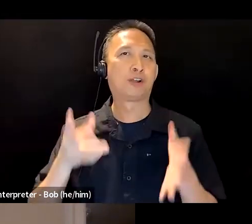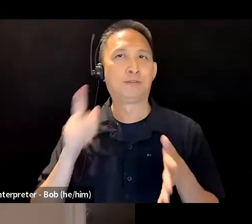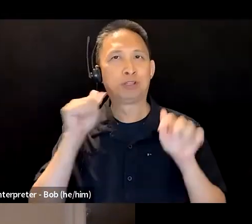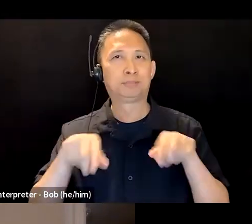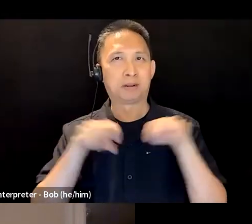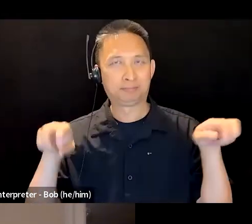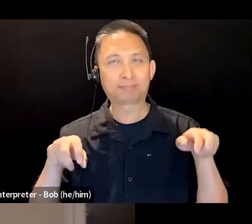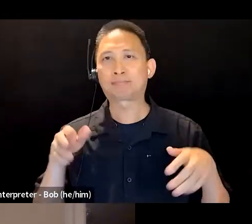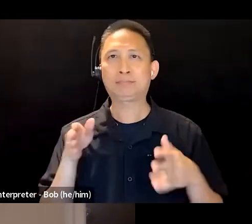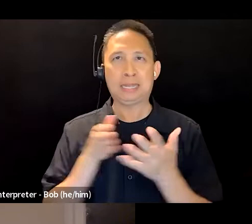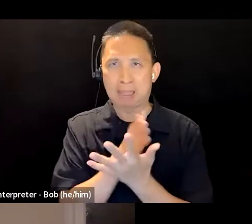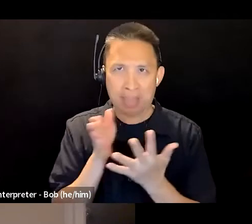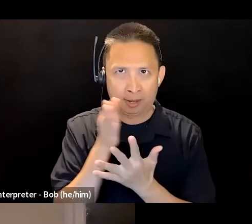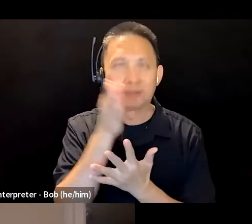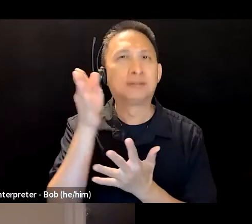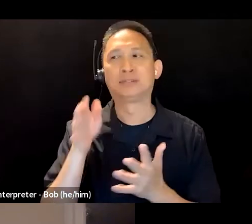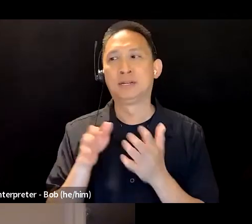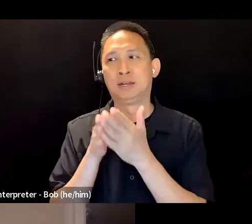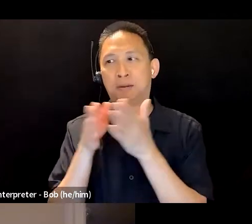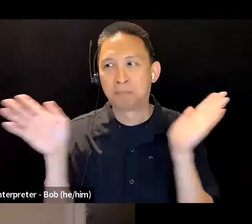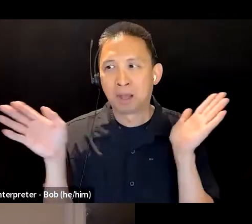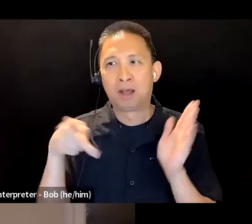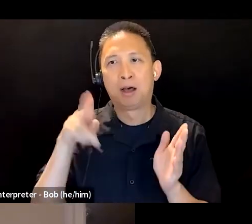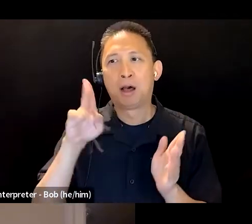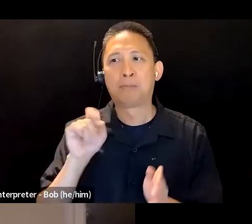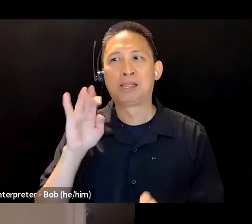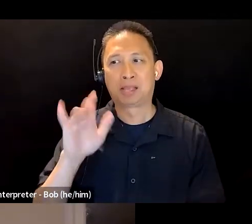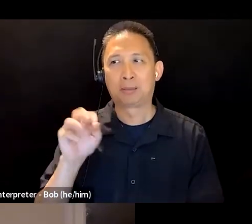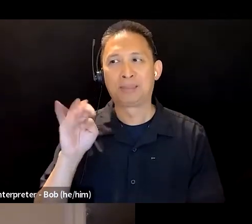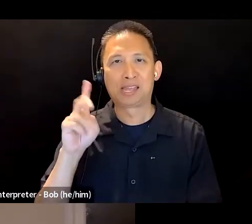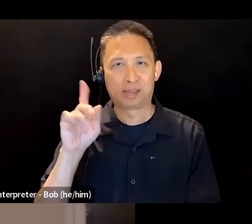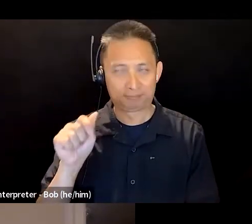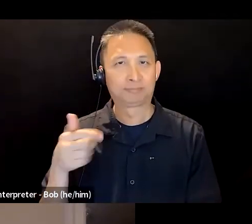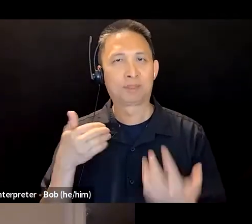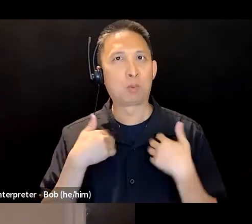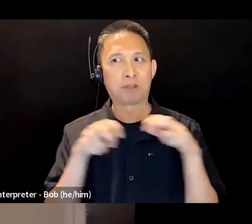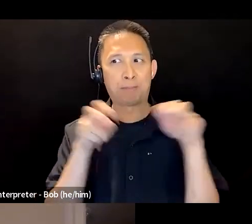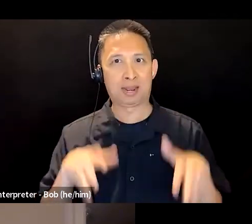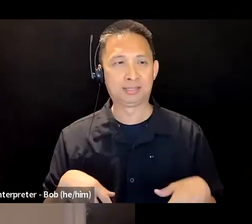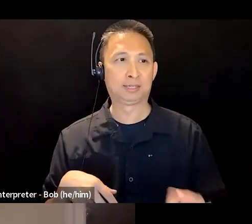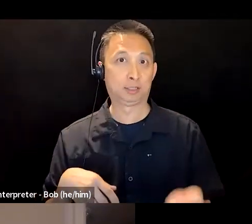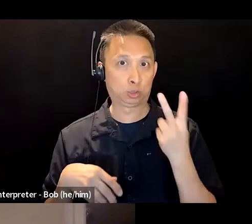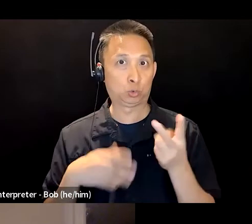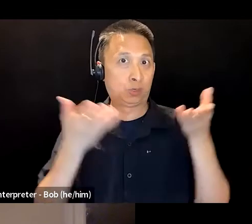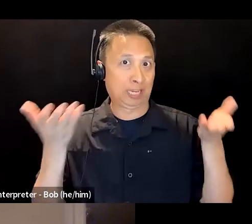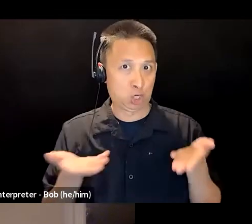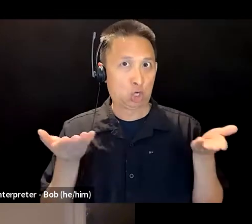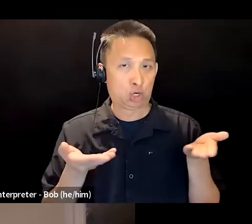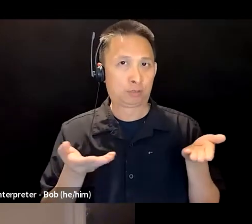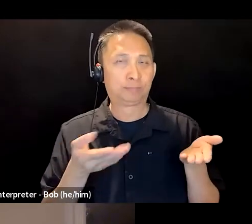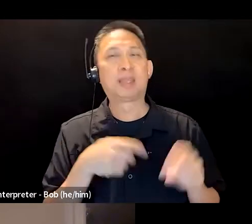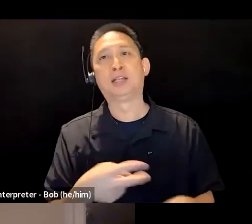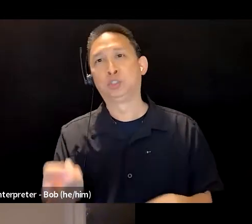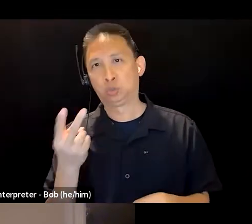I'm delighted to introduce our fellow panelists here, and we have two people who are going to join us